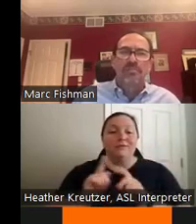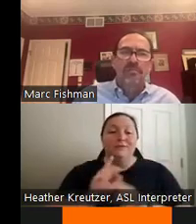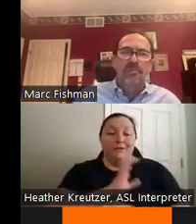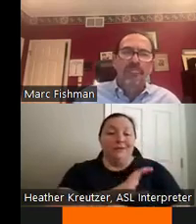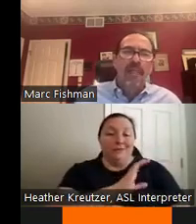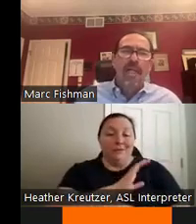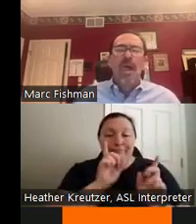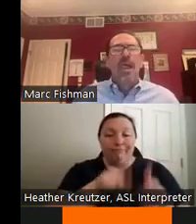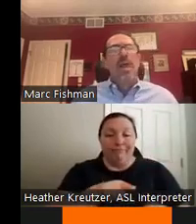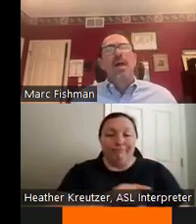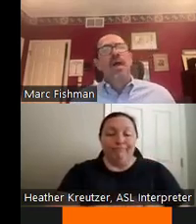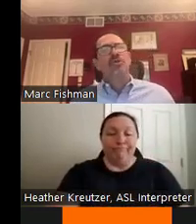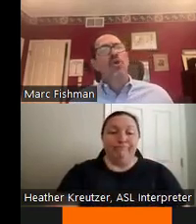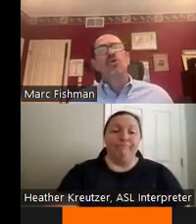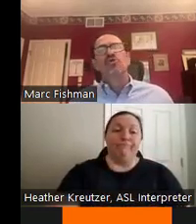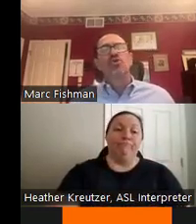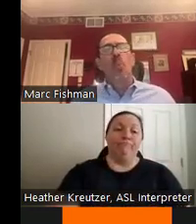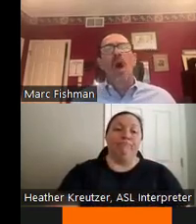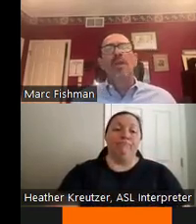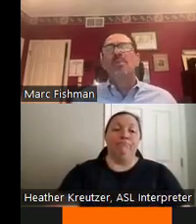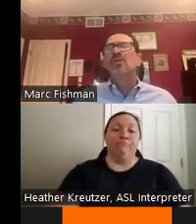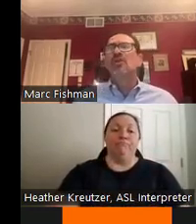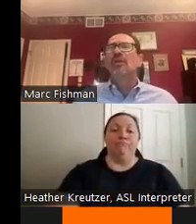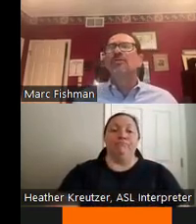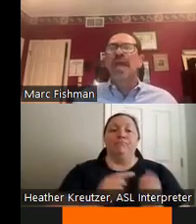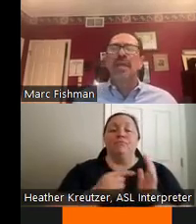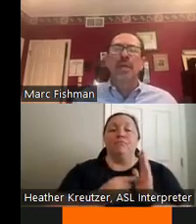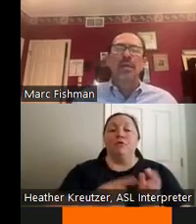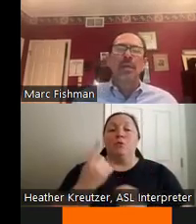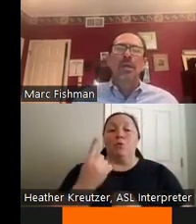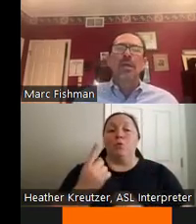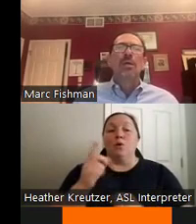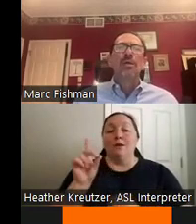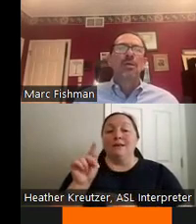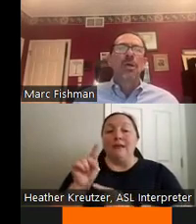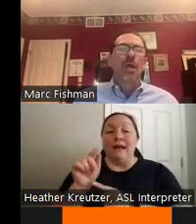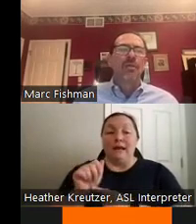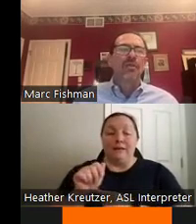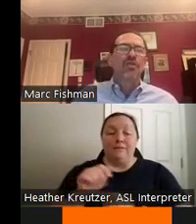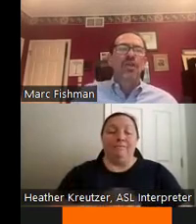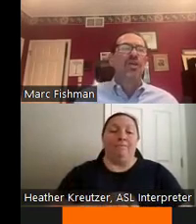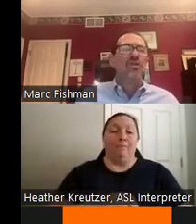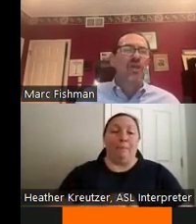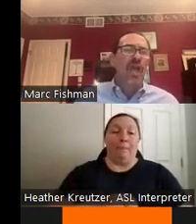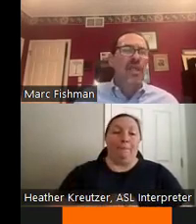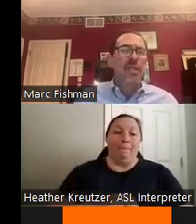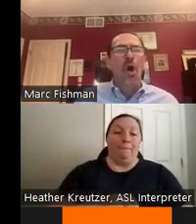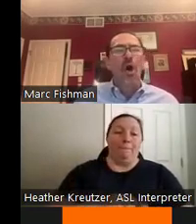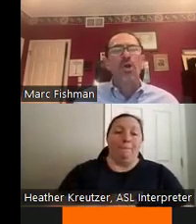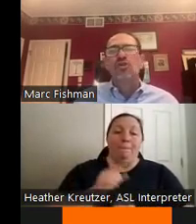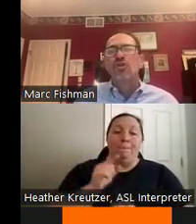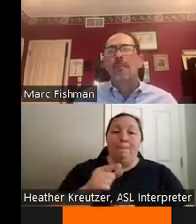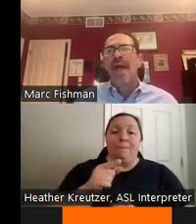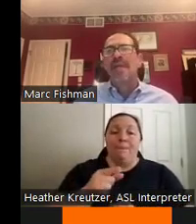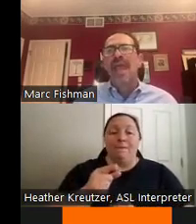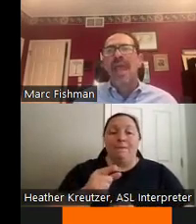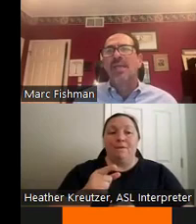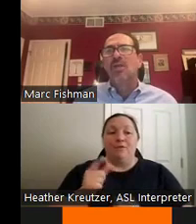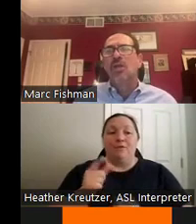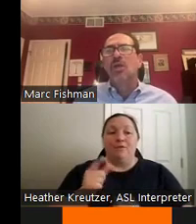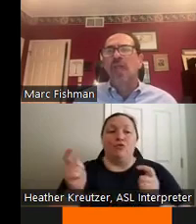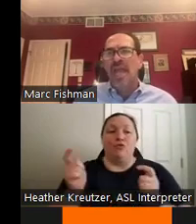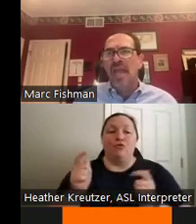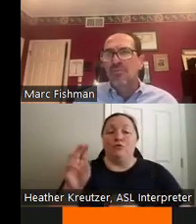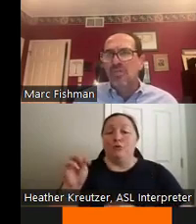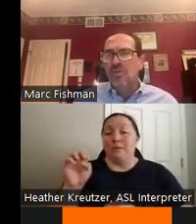consensus. I'll show you just one piece of data. This is a large